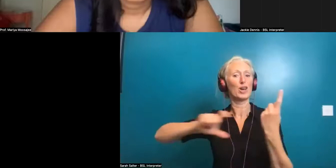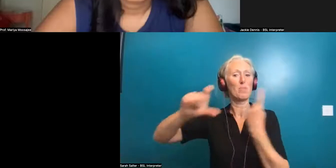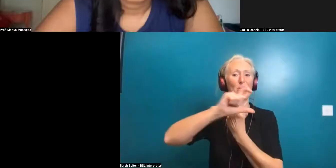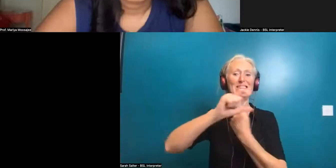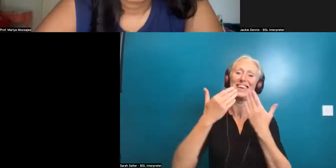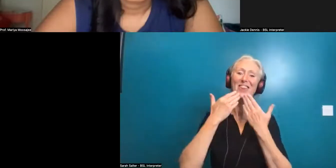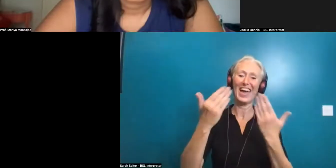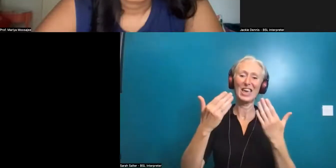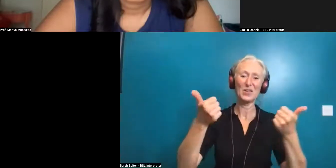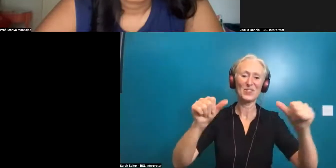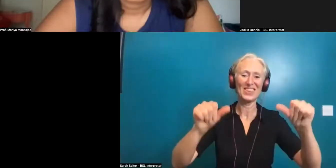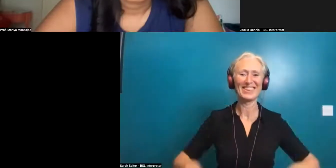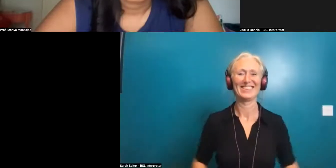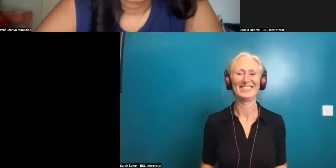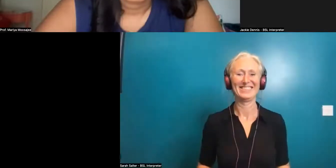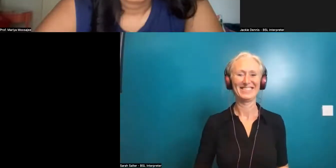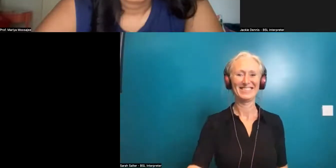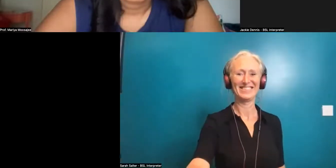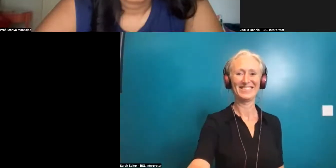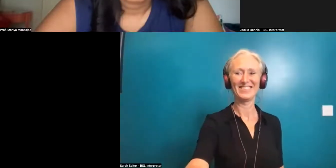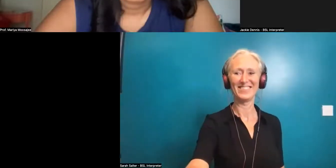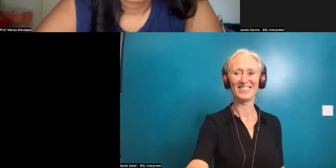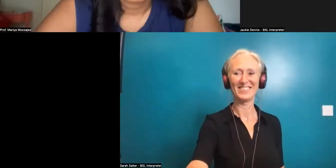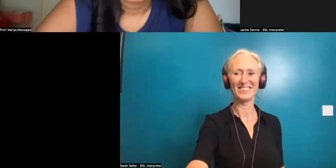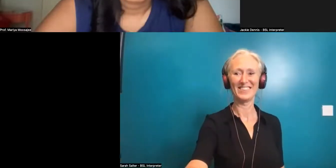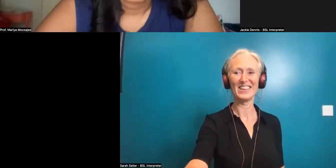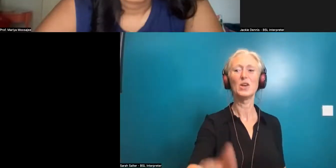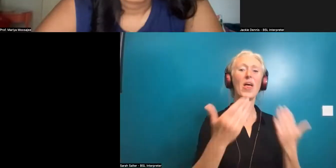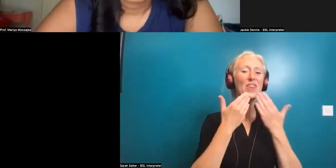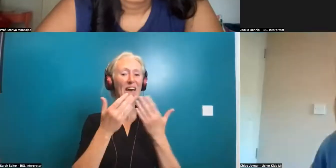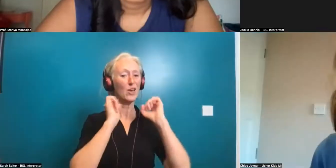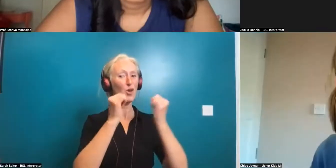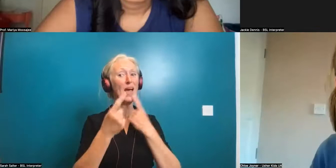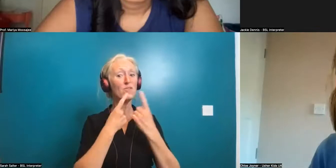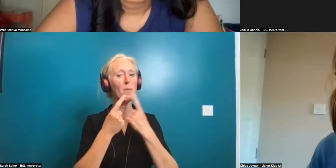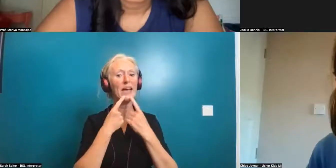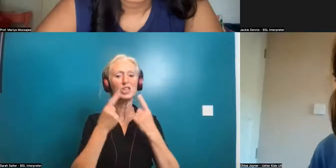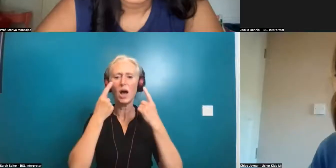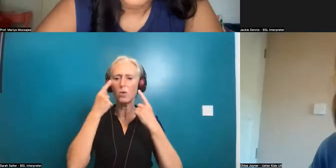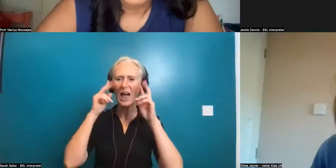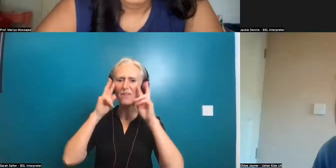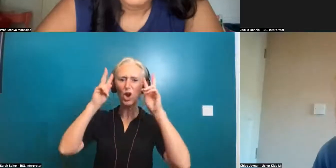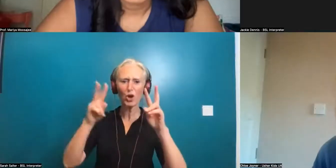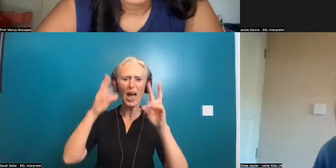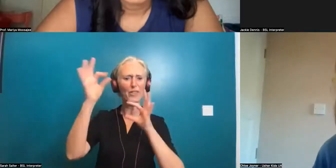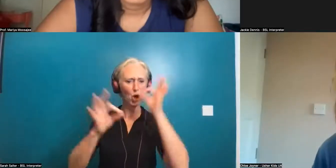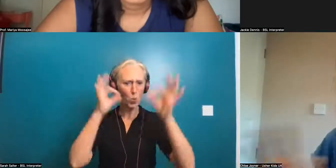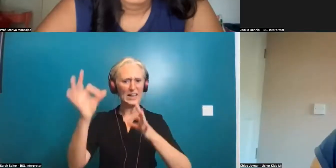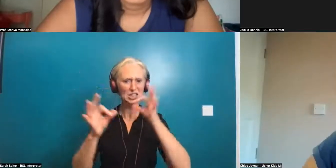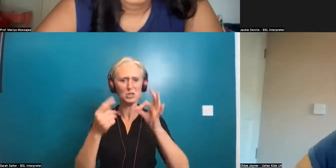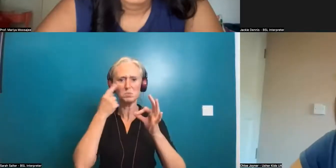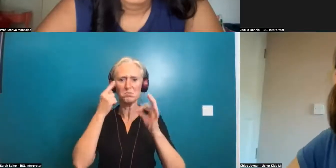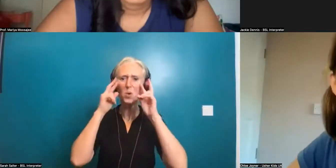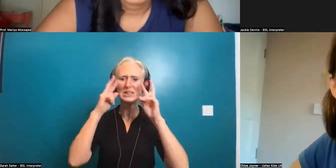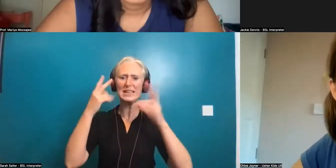Just start my video so you can see me. Thanks so much for the information you've shared. I'll work through these questions and we'll see how we go. We've